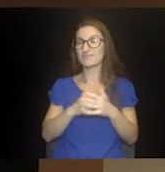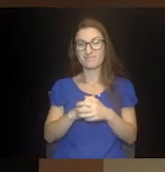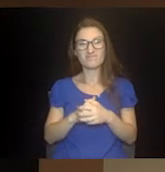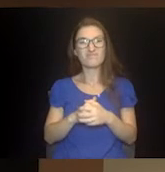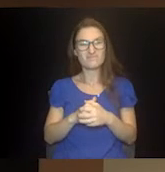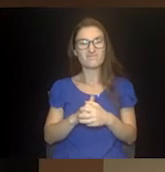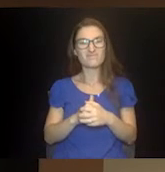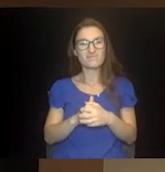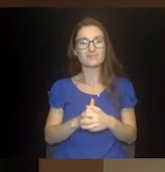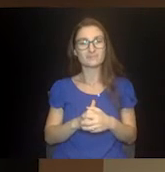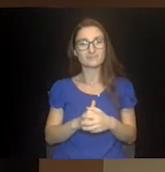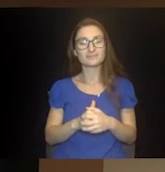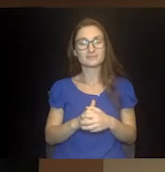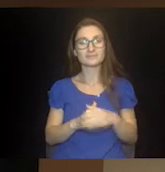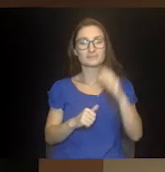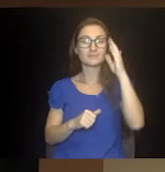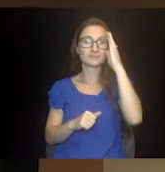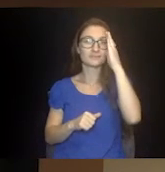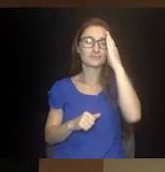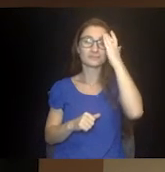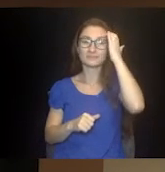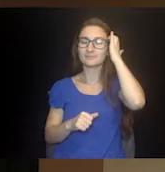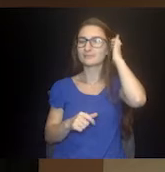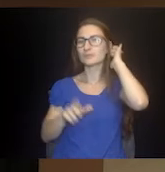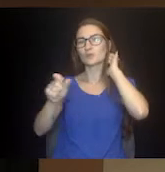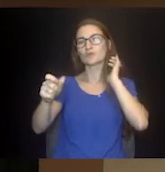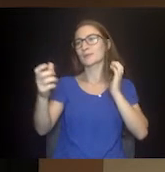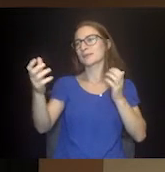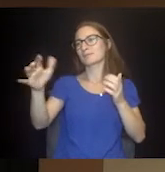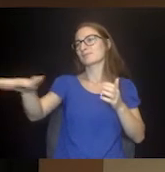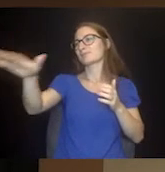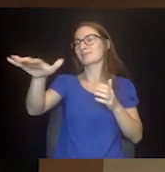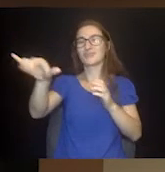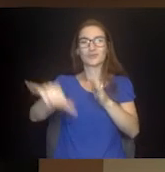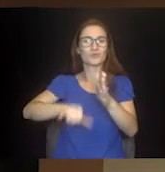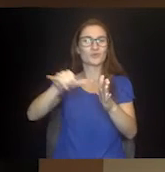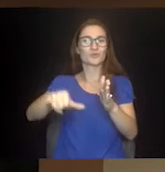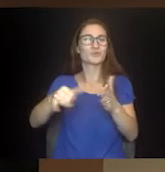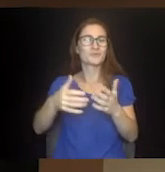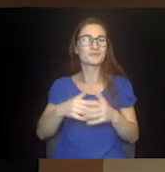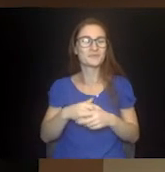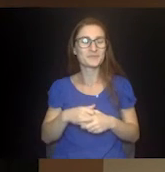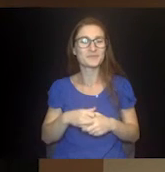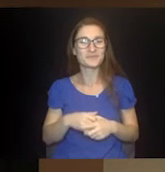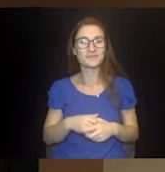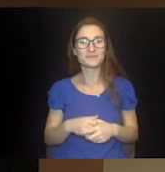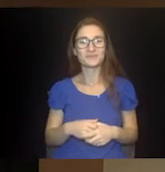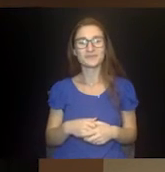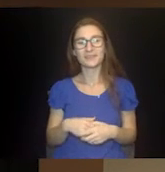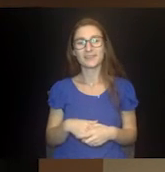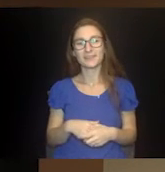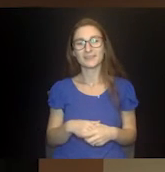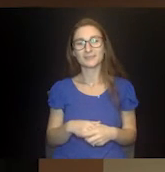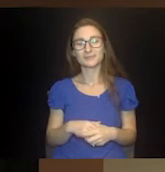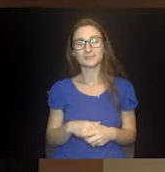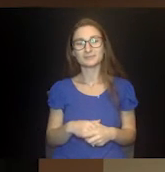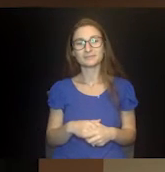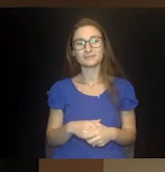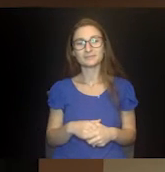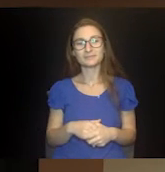it, but close to. But it's floating out there on YouTube too, if you want to check it out.